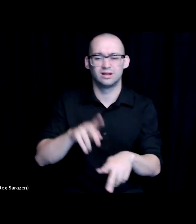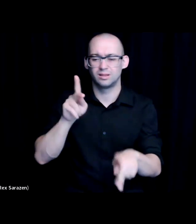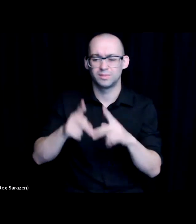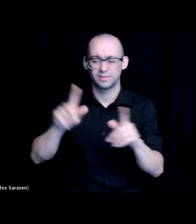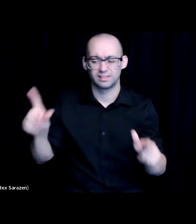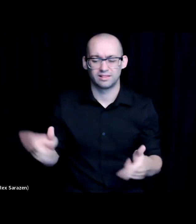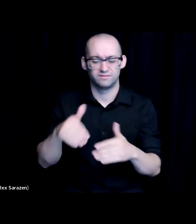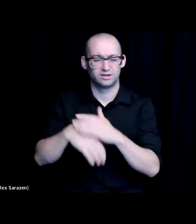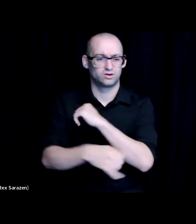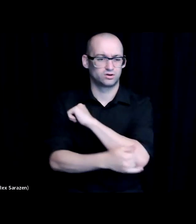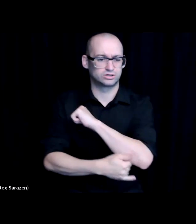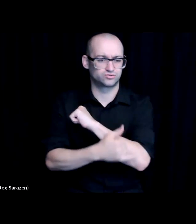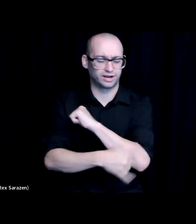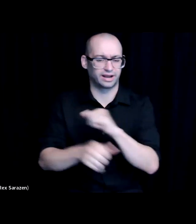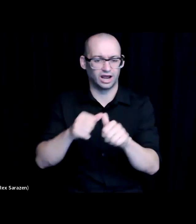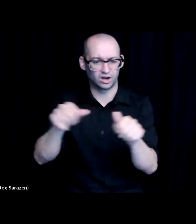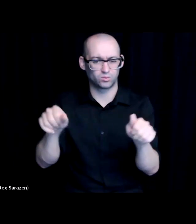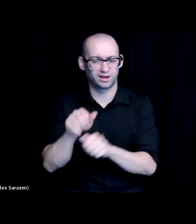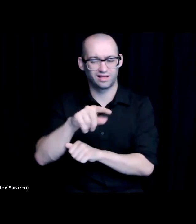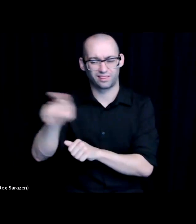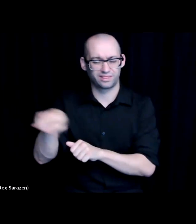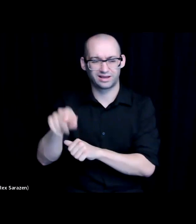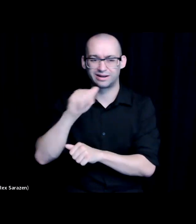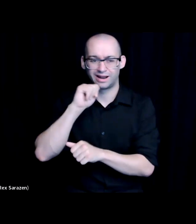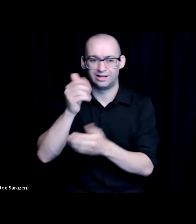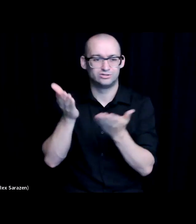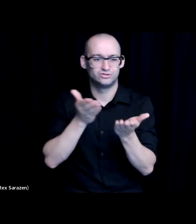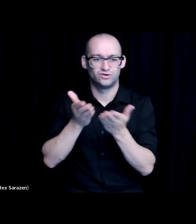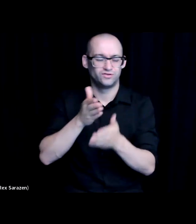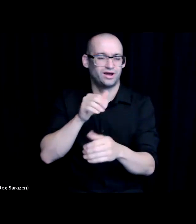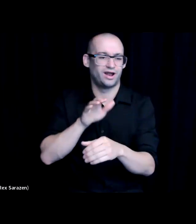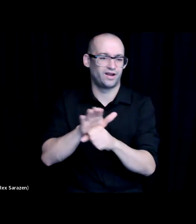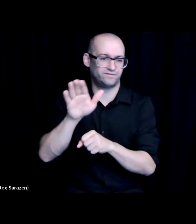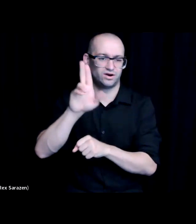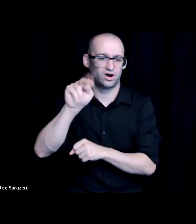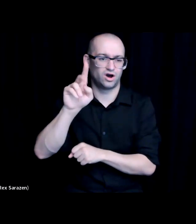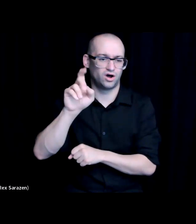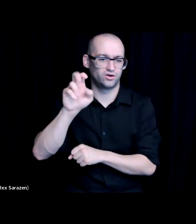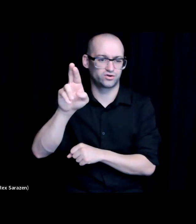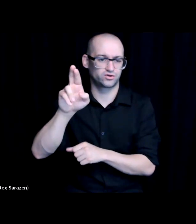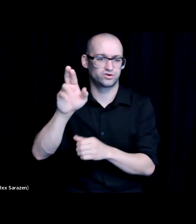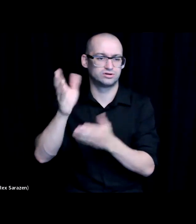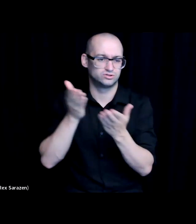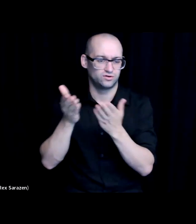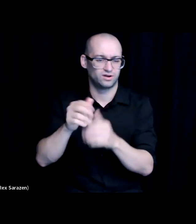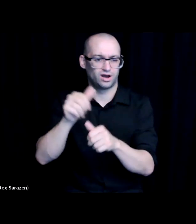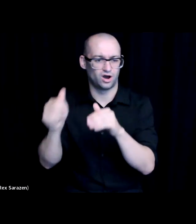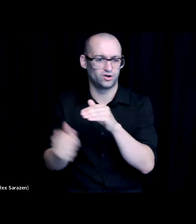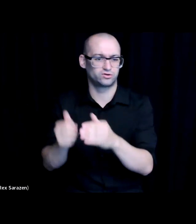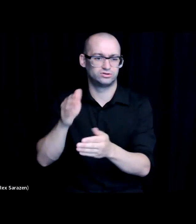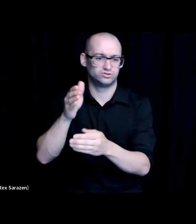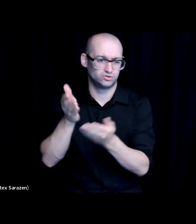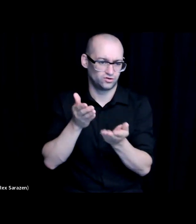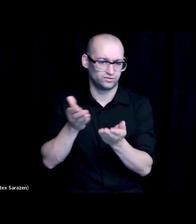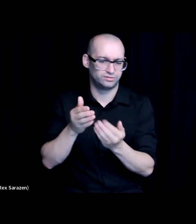and maybe underserved generally also are underserved when we think about digital access. So these